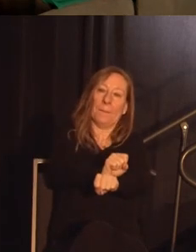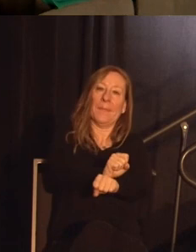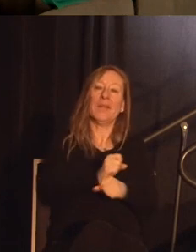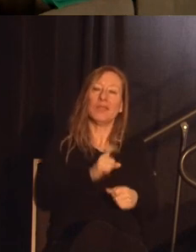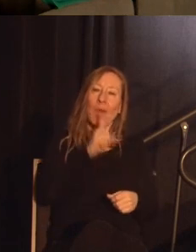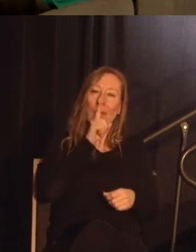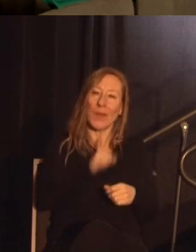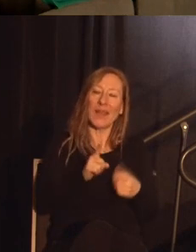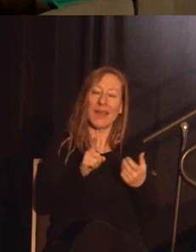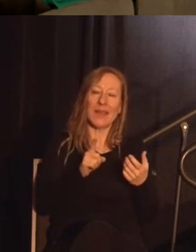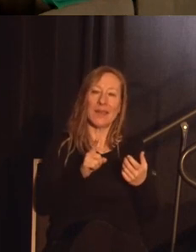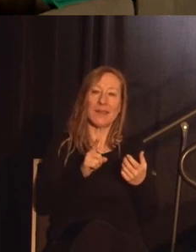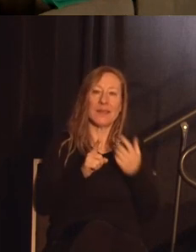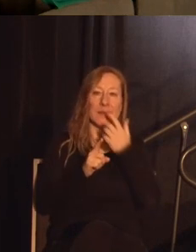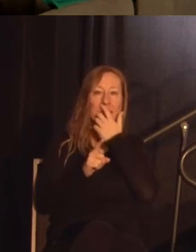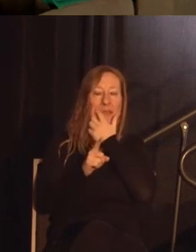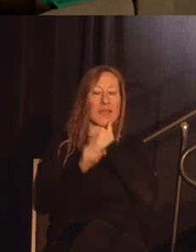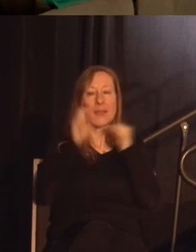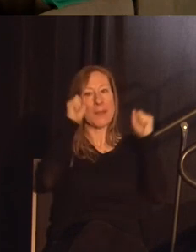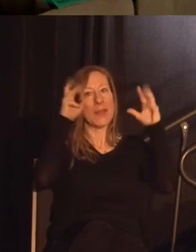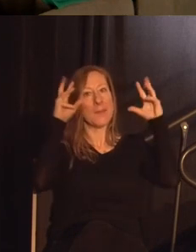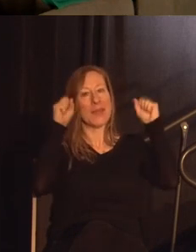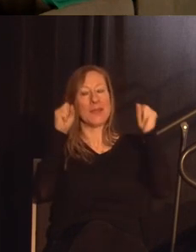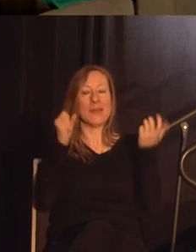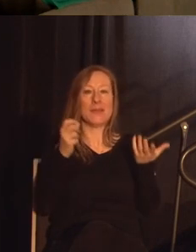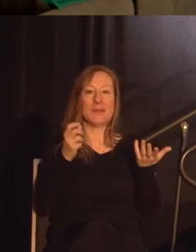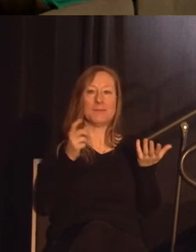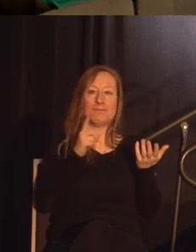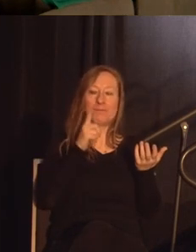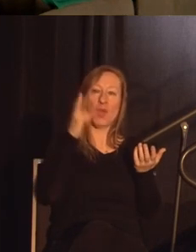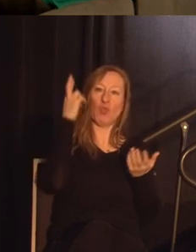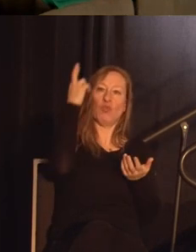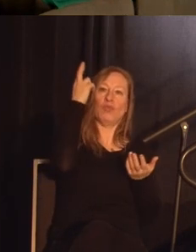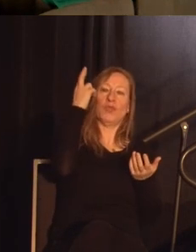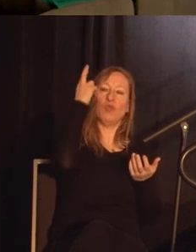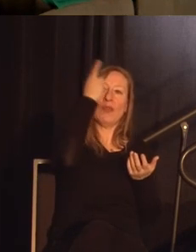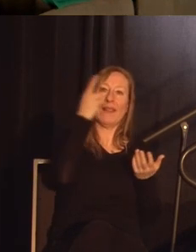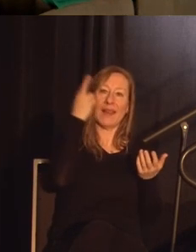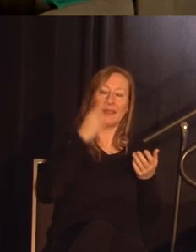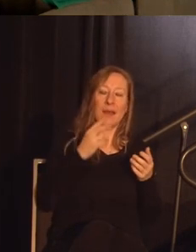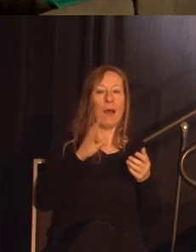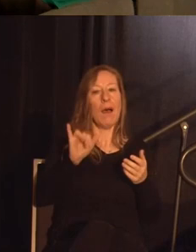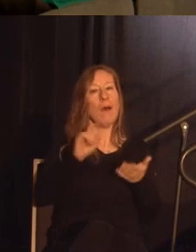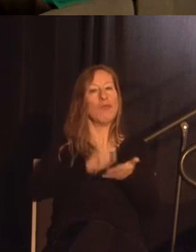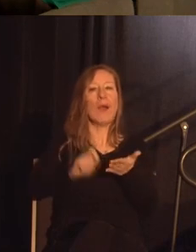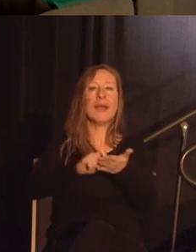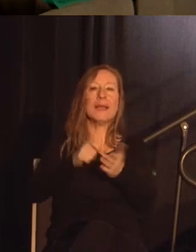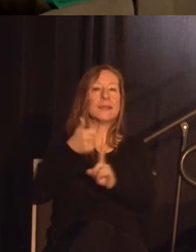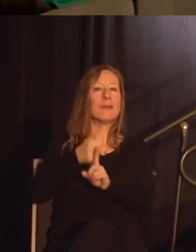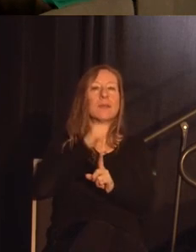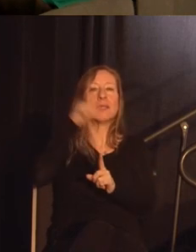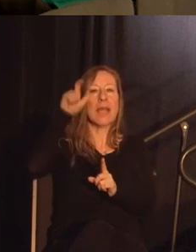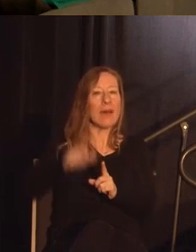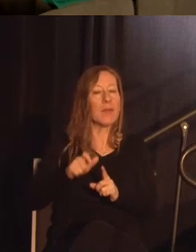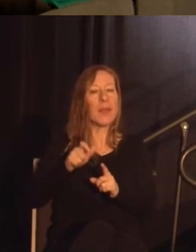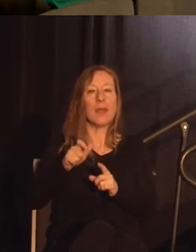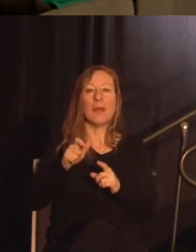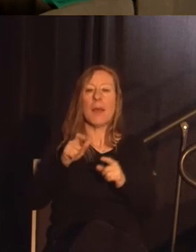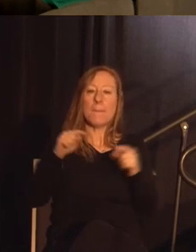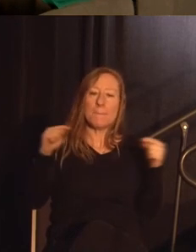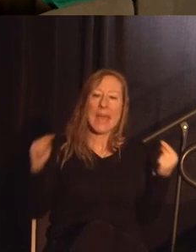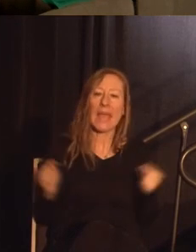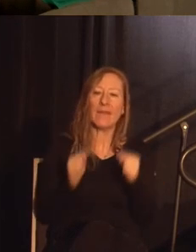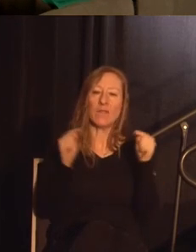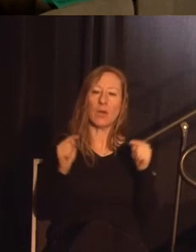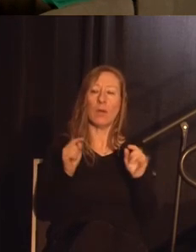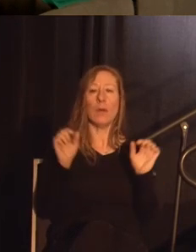it's been really incredible to realize that writing doesn't have to be painful. It